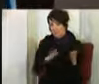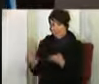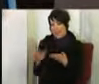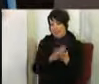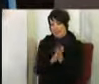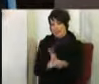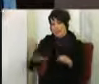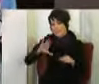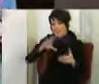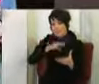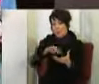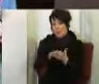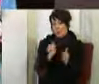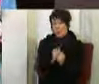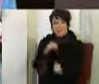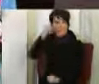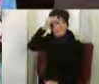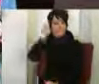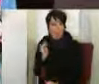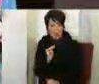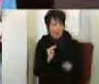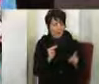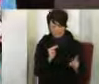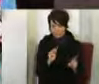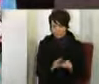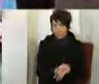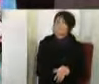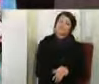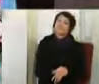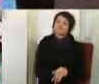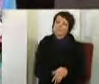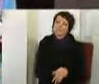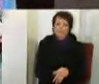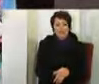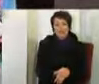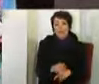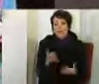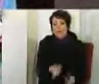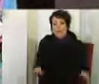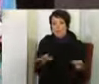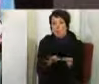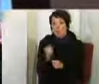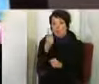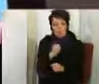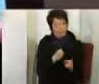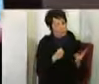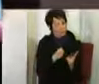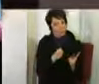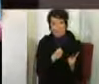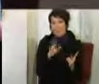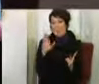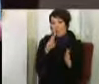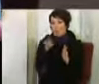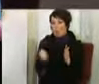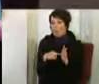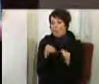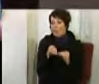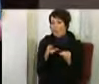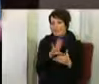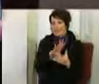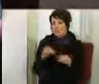us to contextualize where they were coming from and what role they played in the story. First of all,